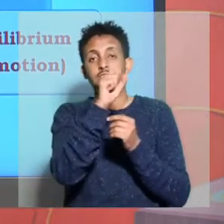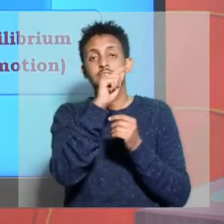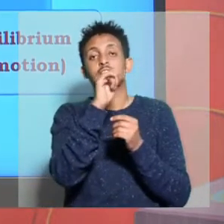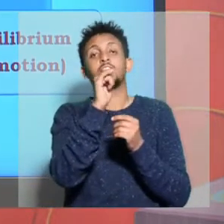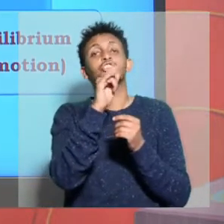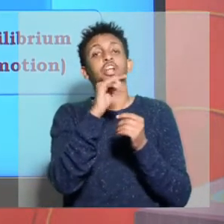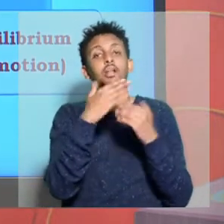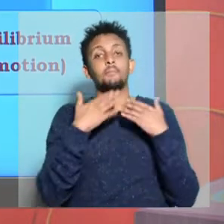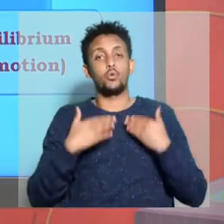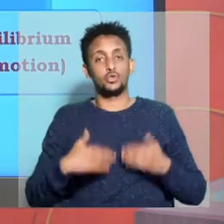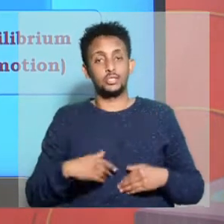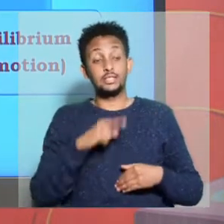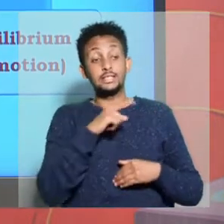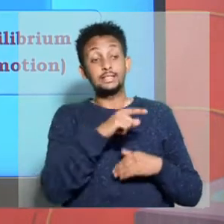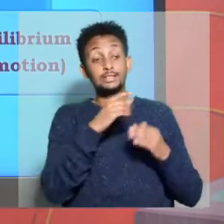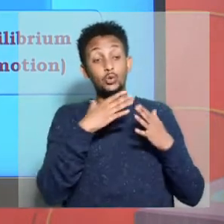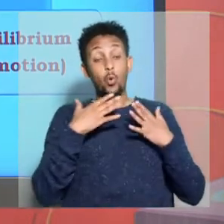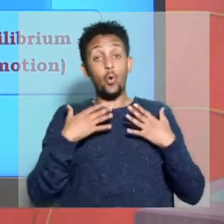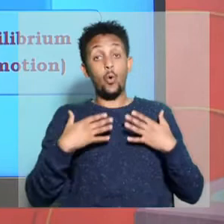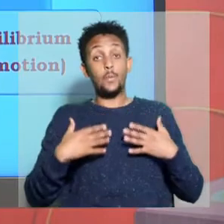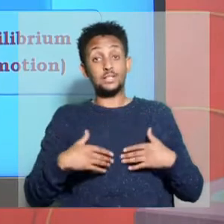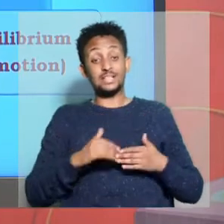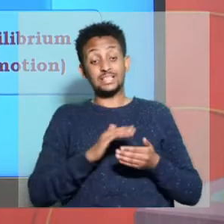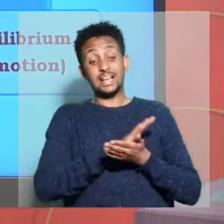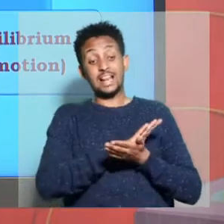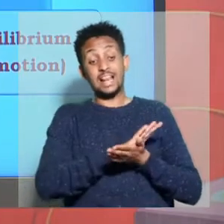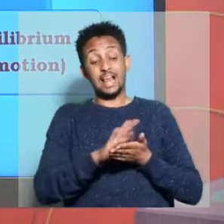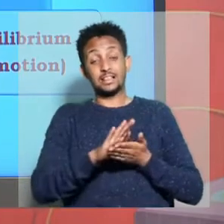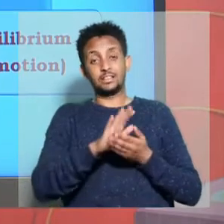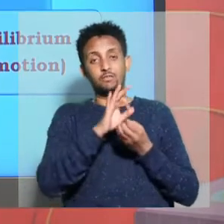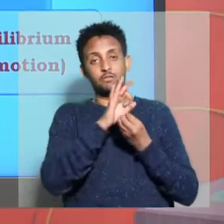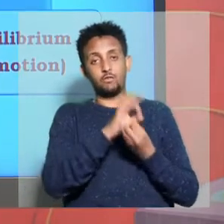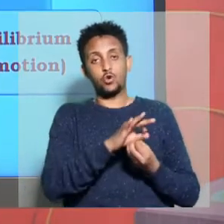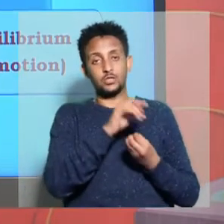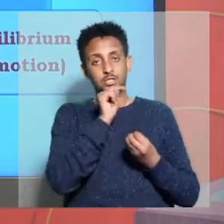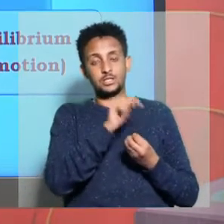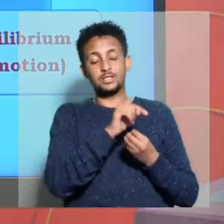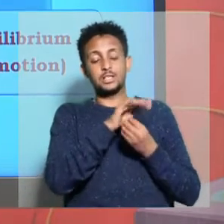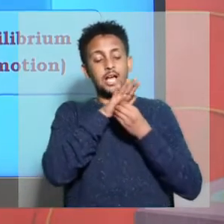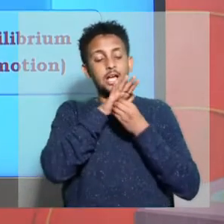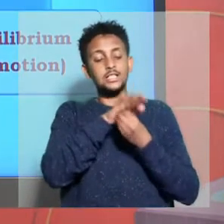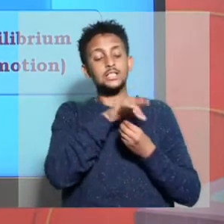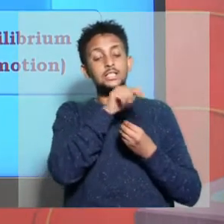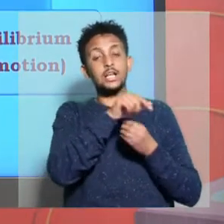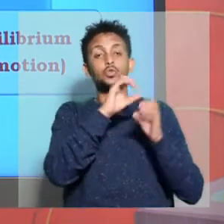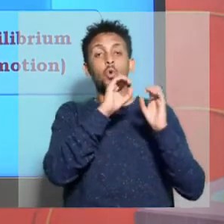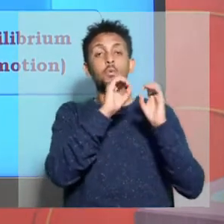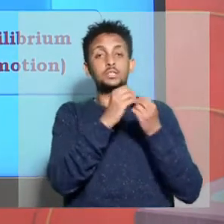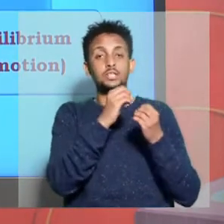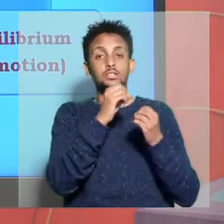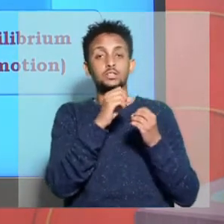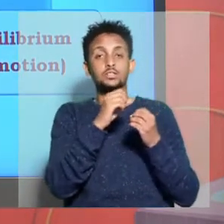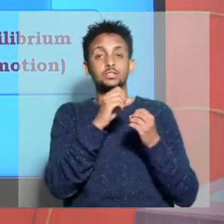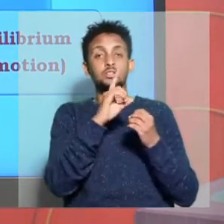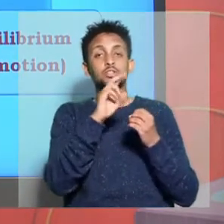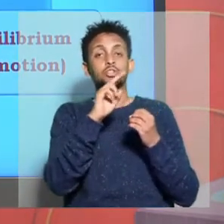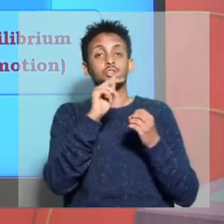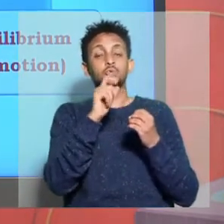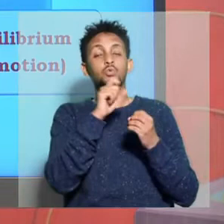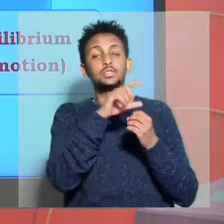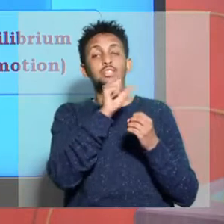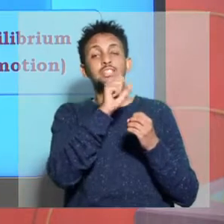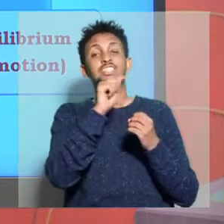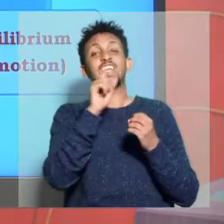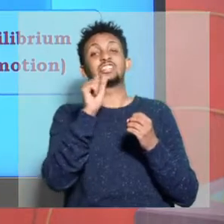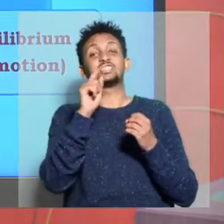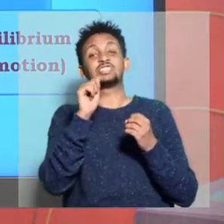body, and that object has net force, and the net force exerted on that object is due to its